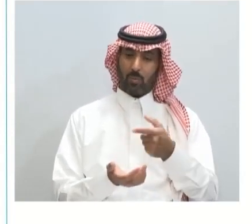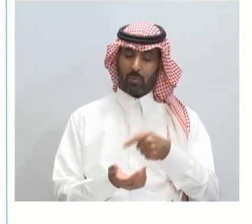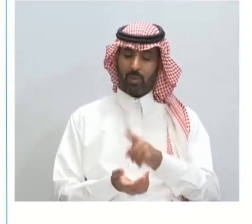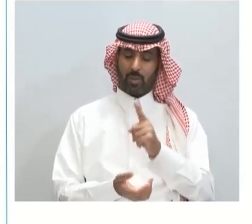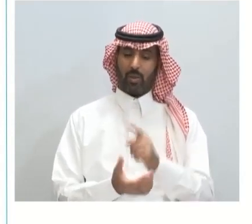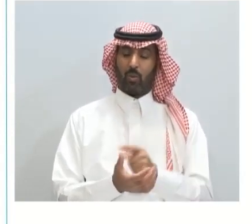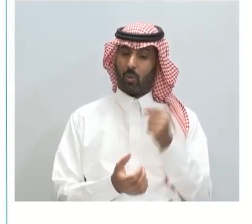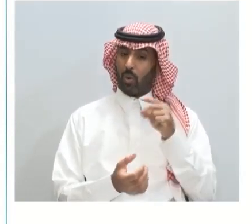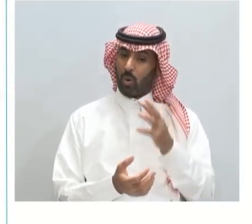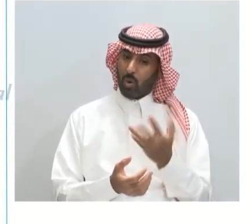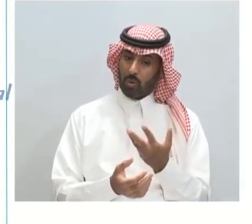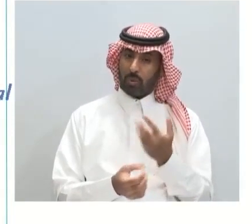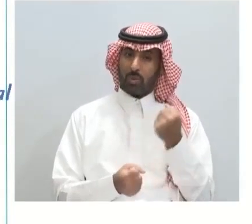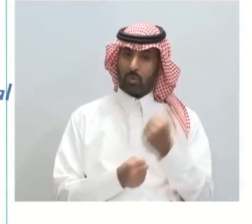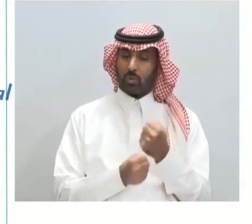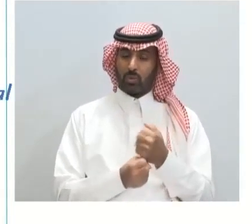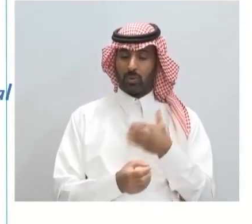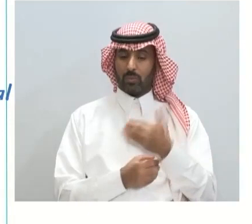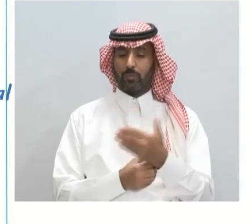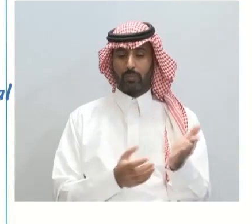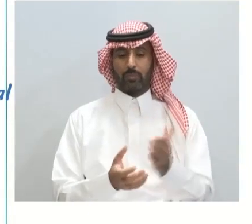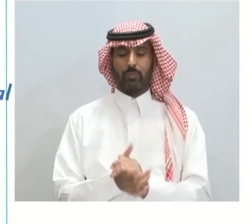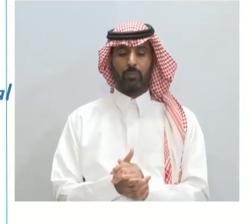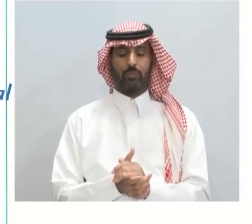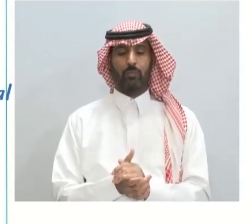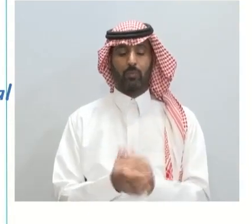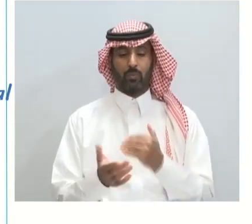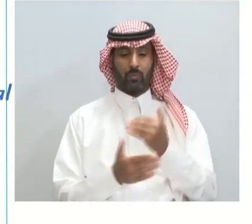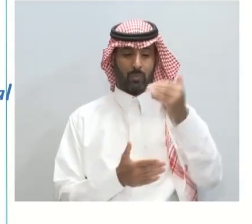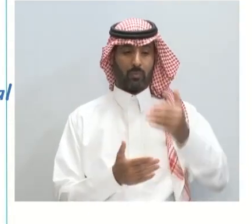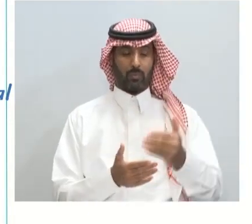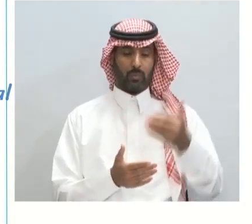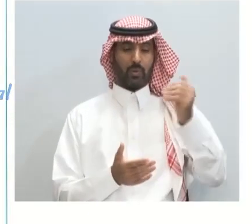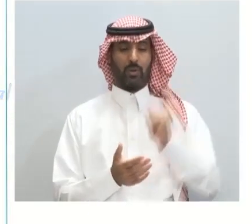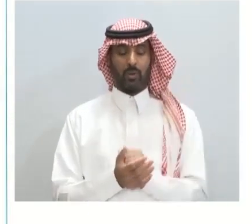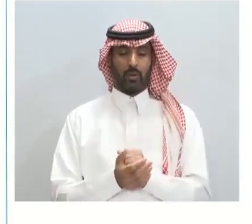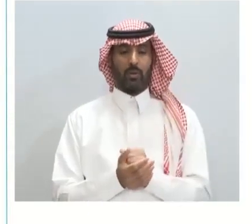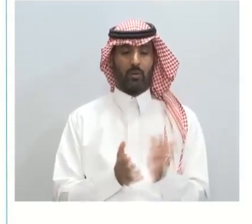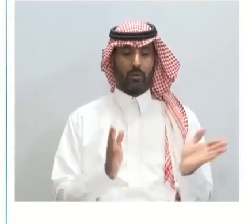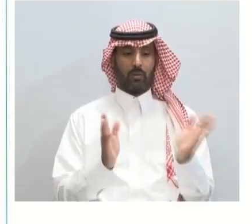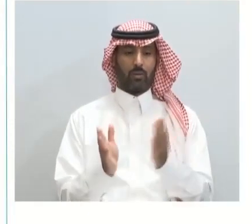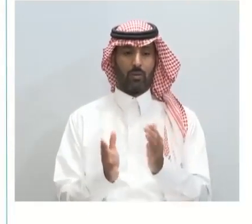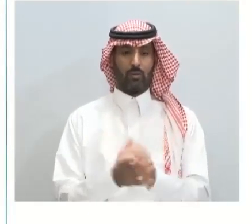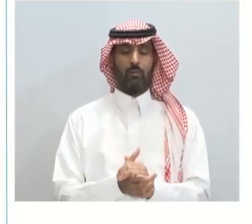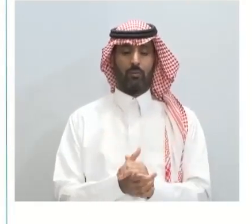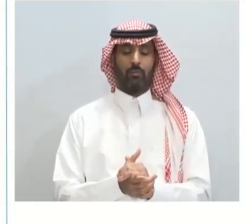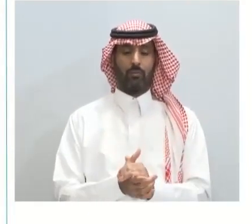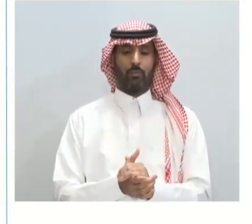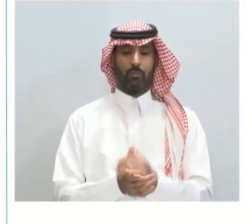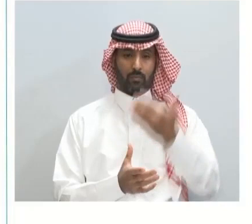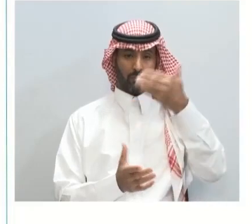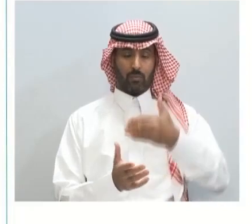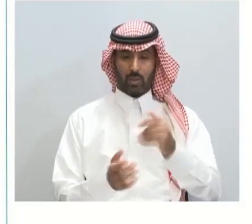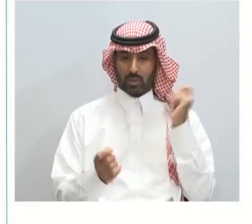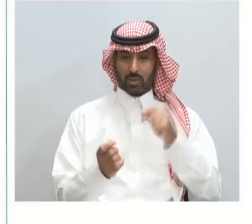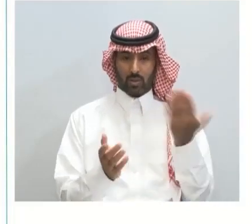of doing something. And of course, we'll see them in these places today in this lesson in the article.